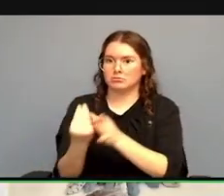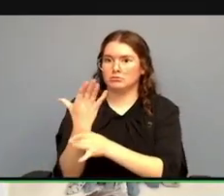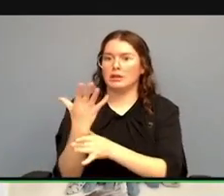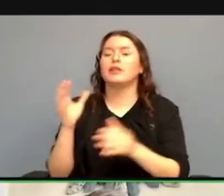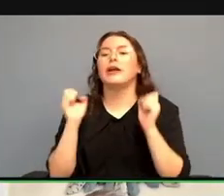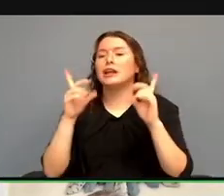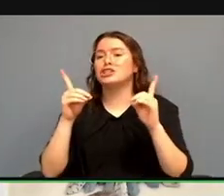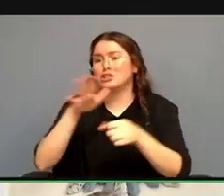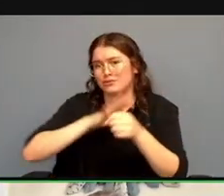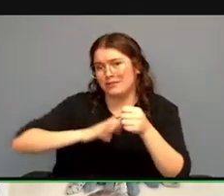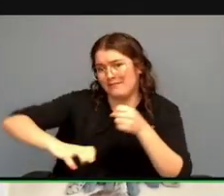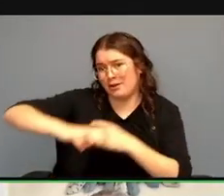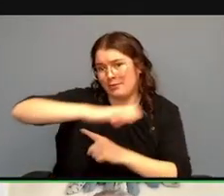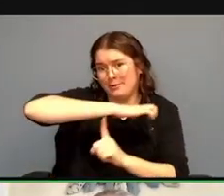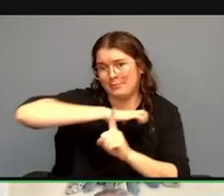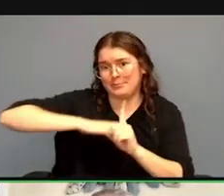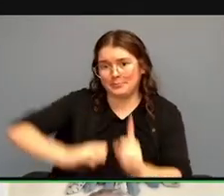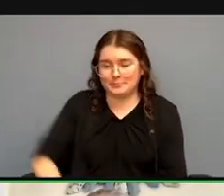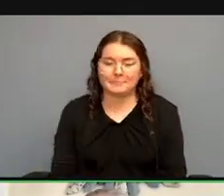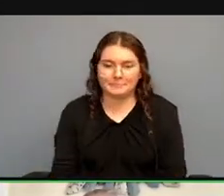environment.